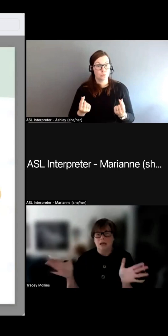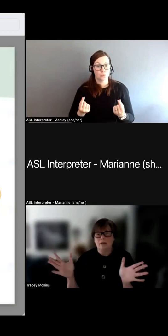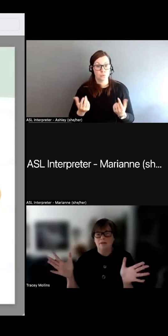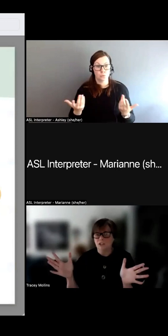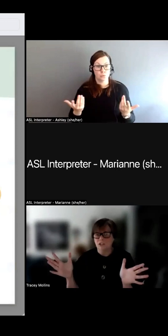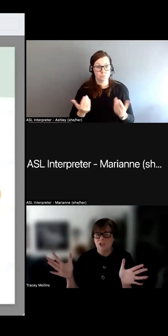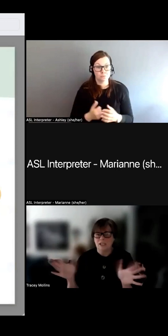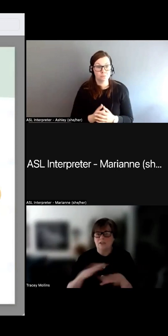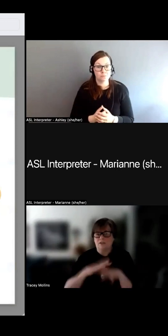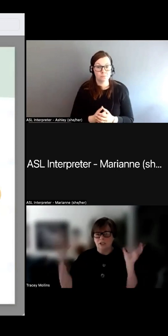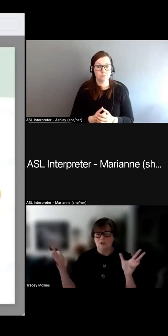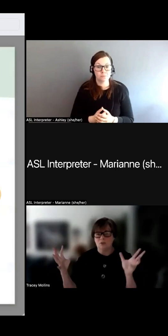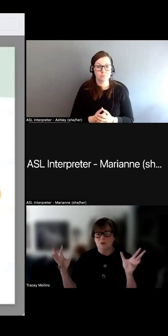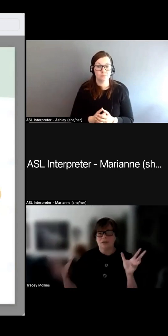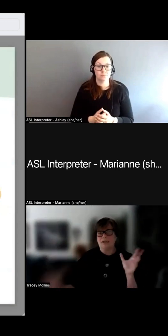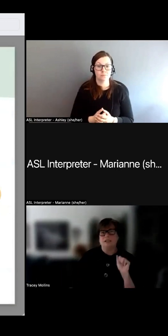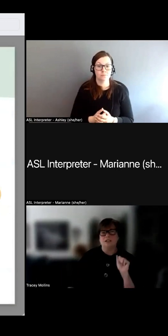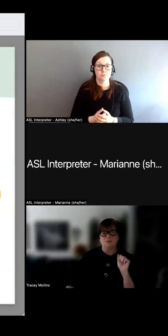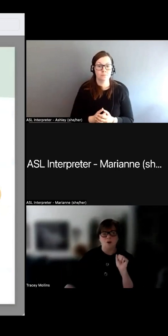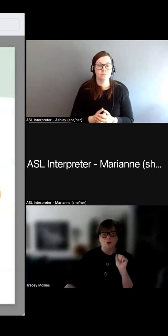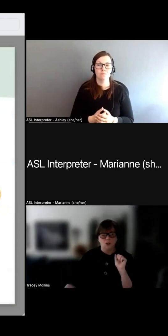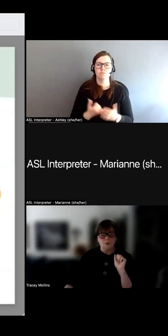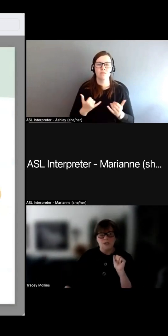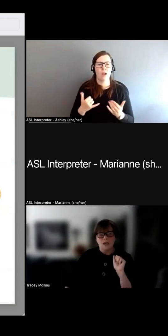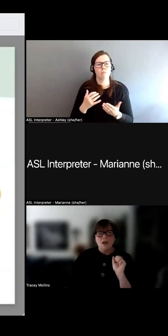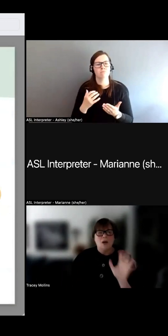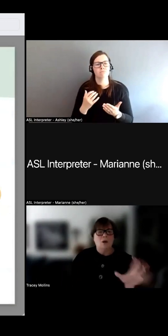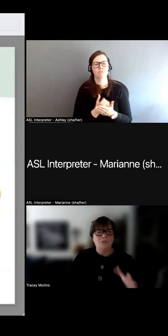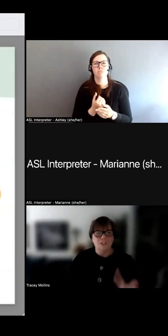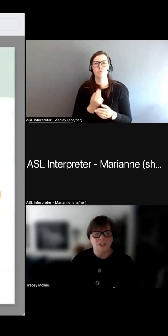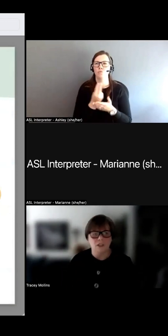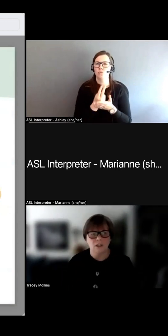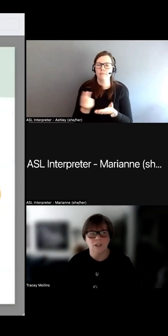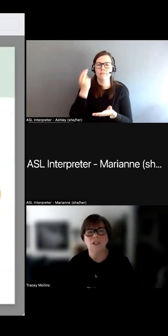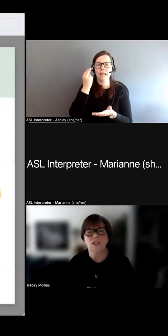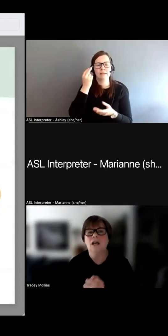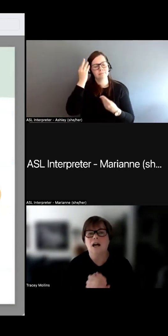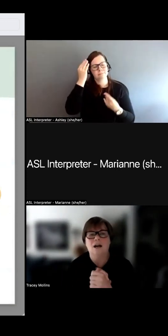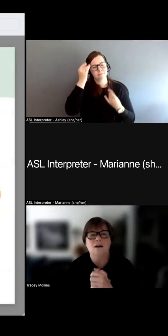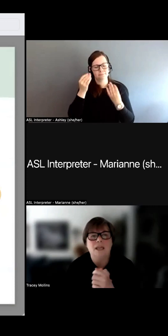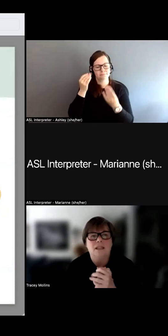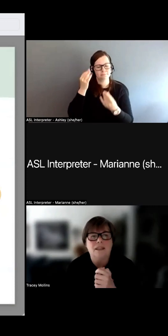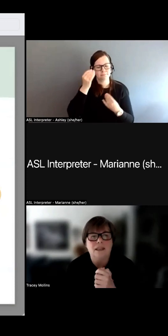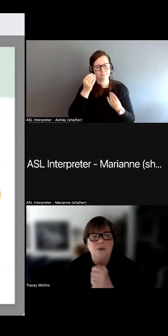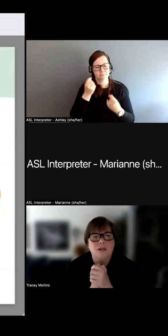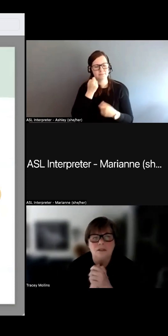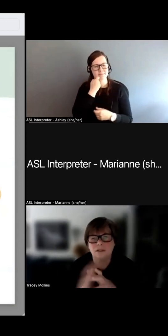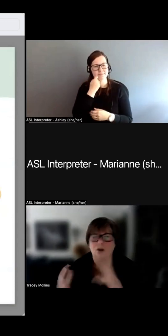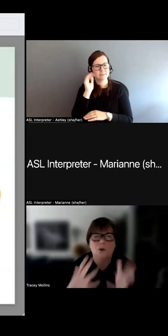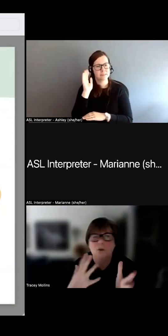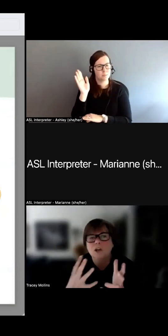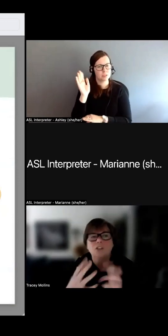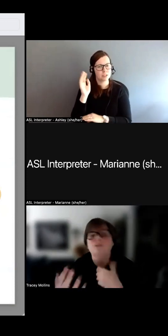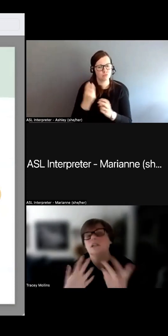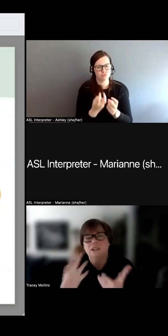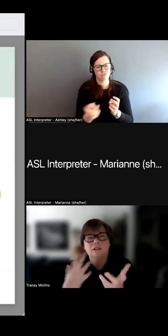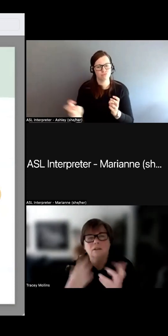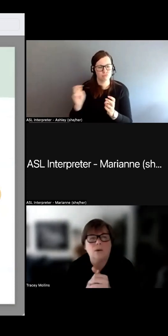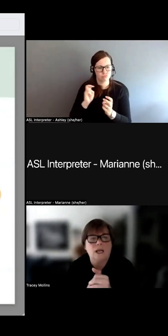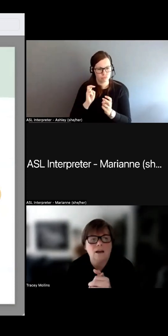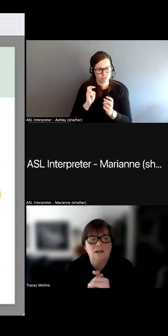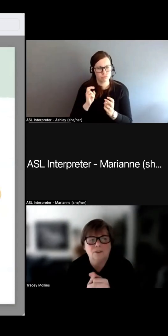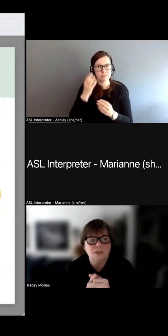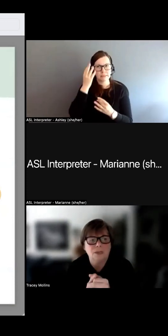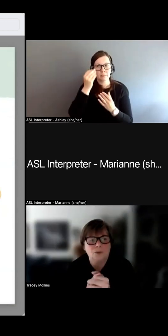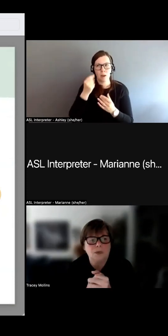we'll have a chance for us to reflect in small groups on what we just learned and think about what we're doing and what